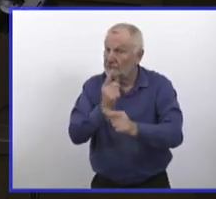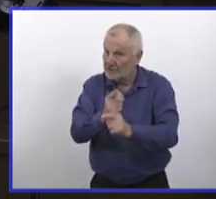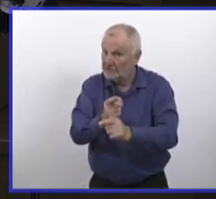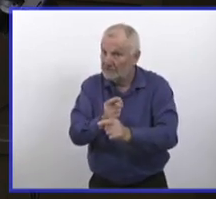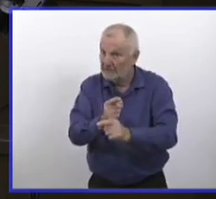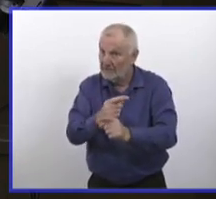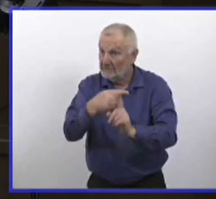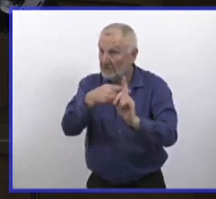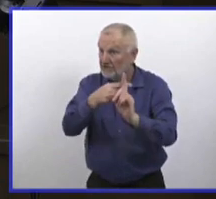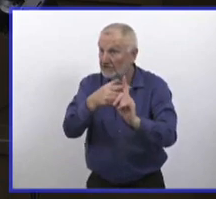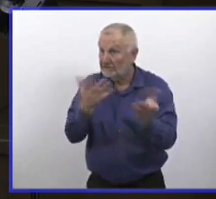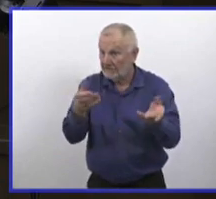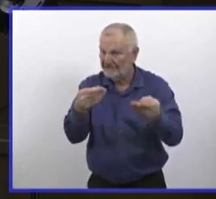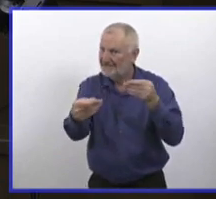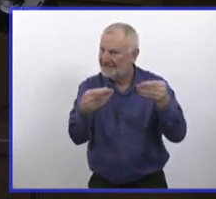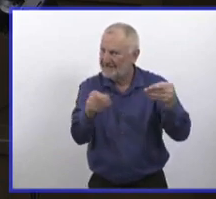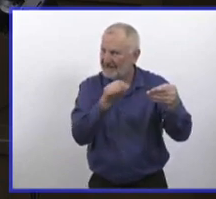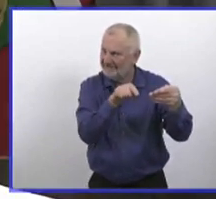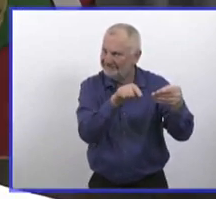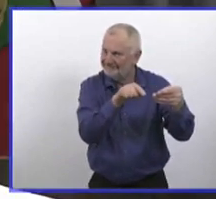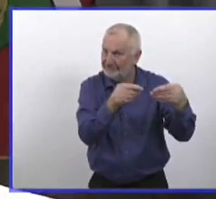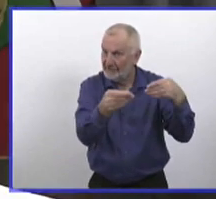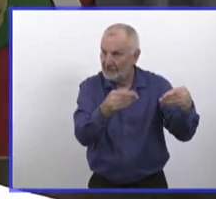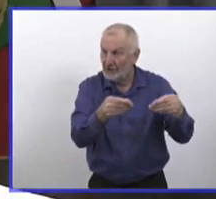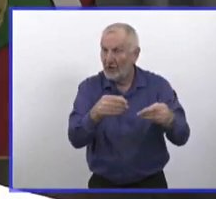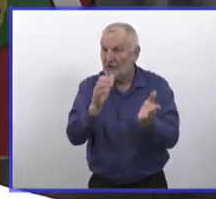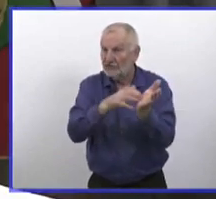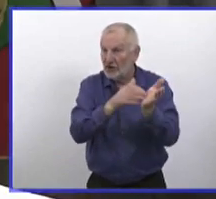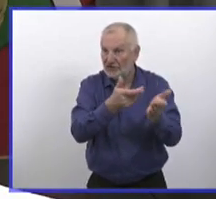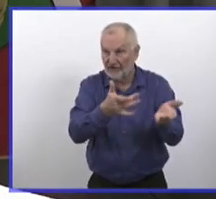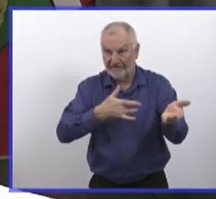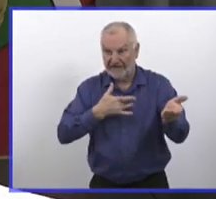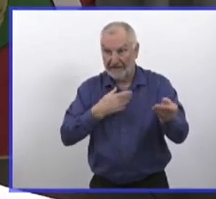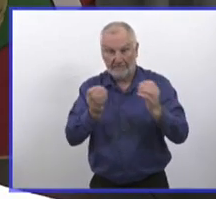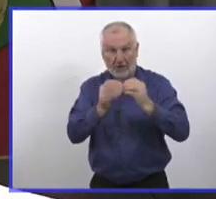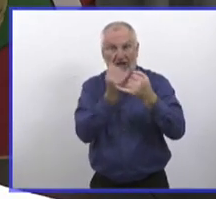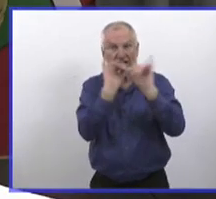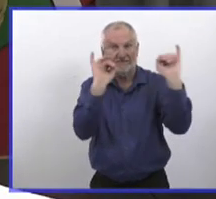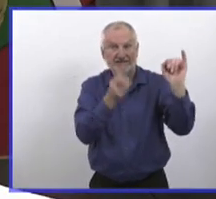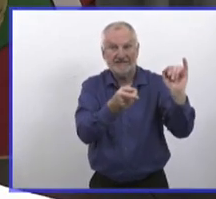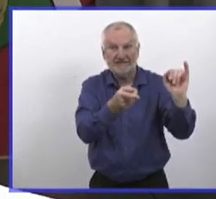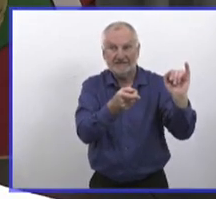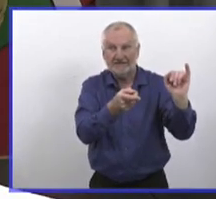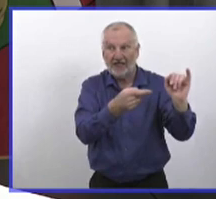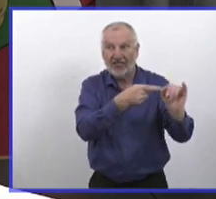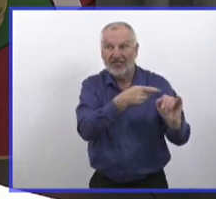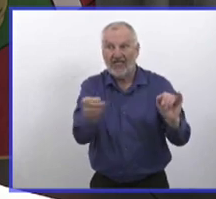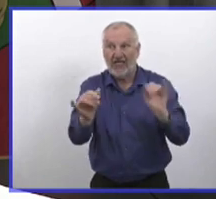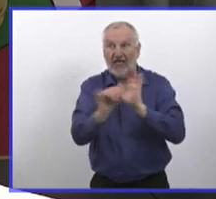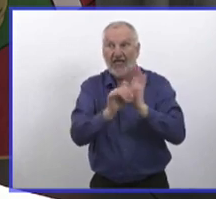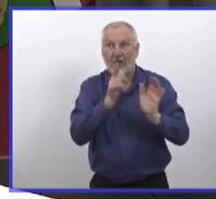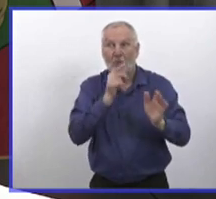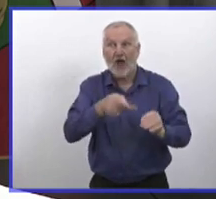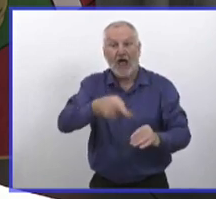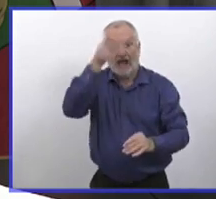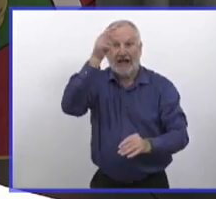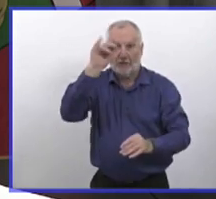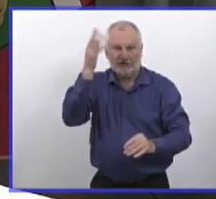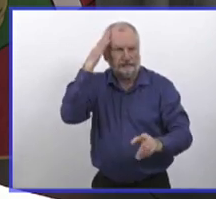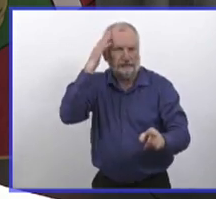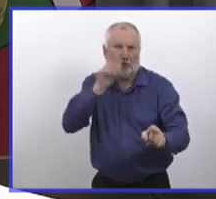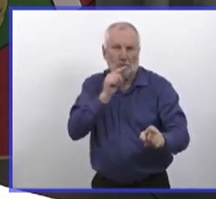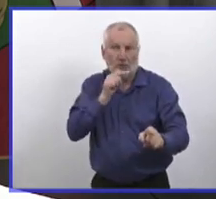and the autonomy that it gives to individual practitioners to identify who is highest risk because they know individual information about